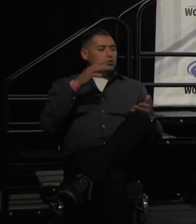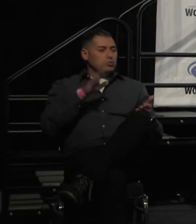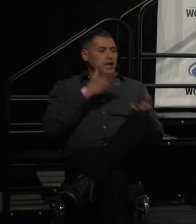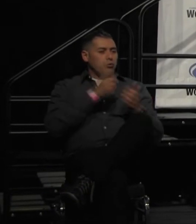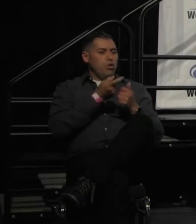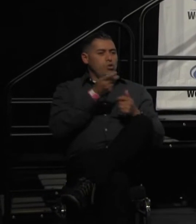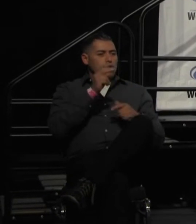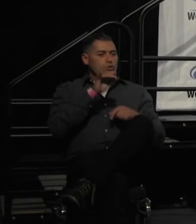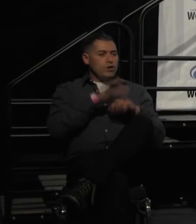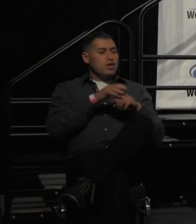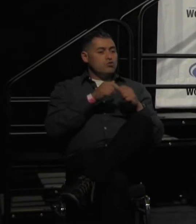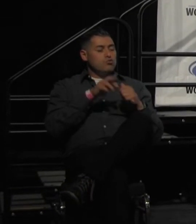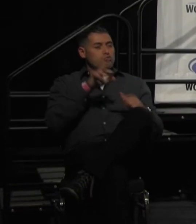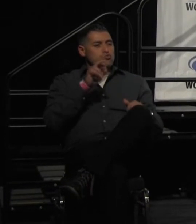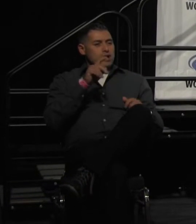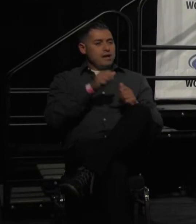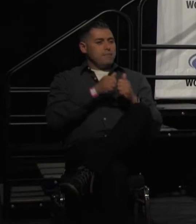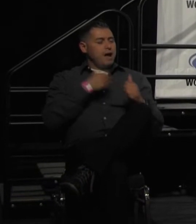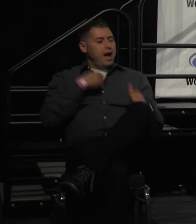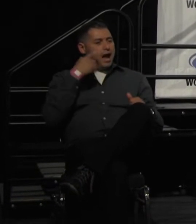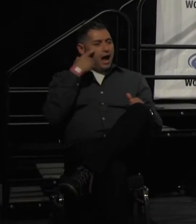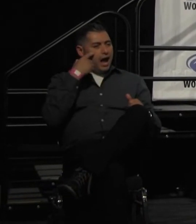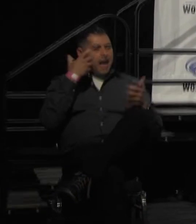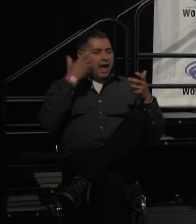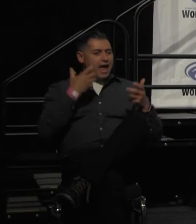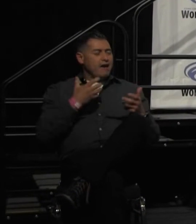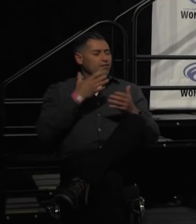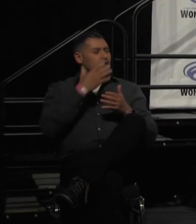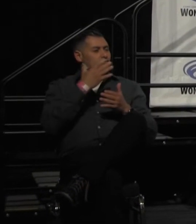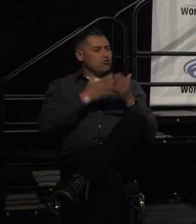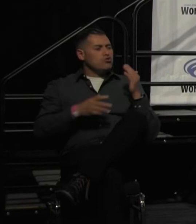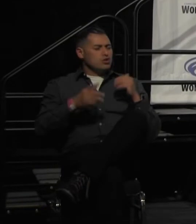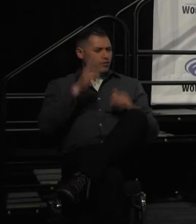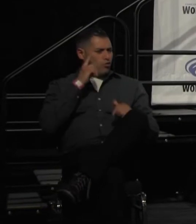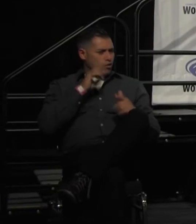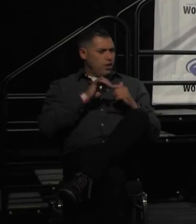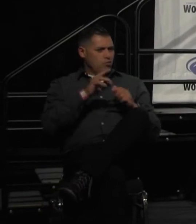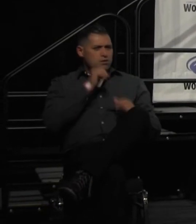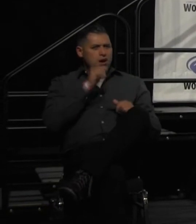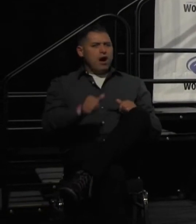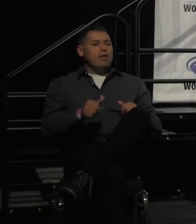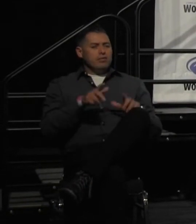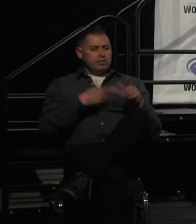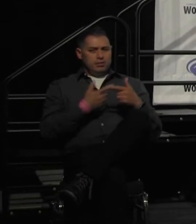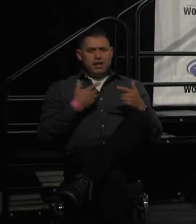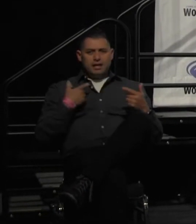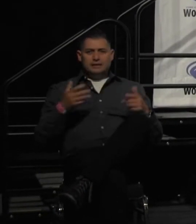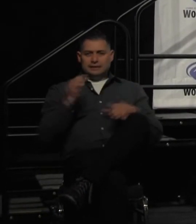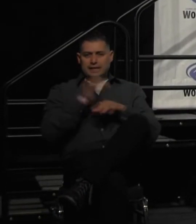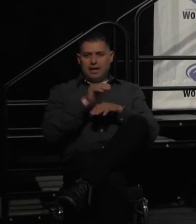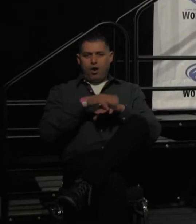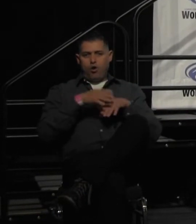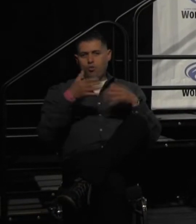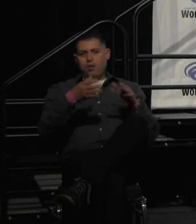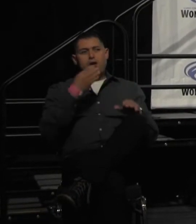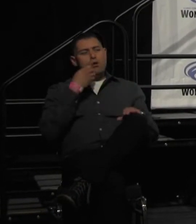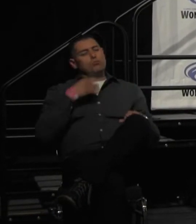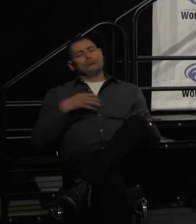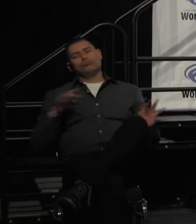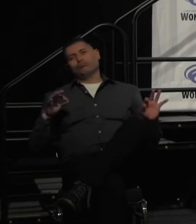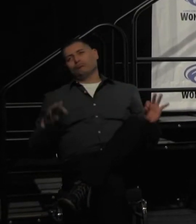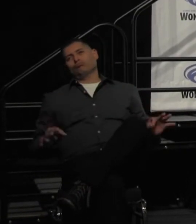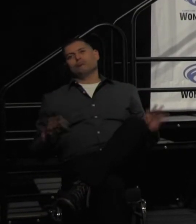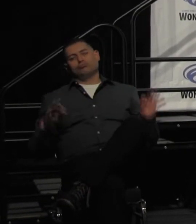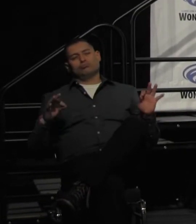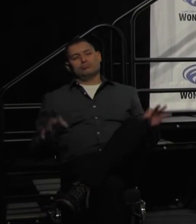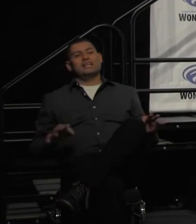that version of Earache My Eye. It's a heavy version of the song. I don't know if you've heard it. If you haven't, please listen to it tonight on your way home. It's so good. But